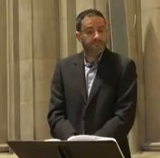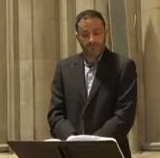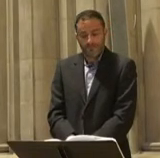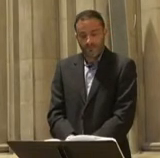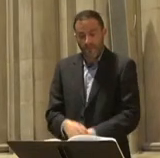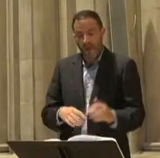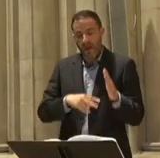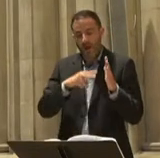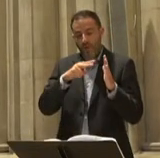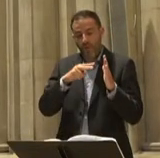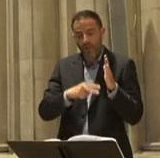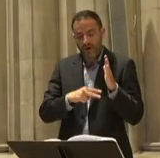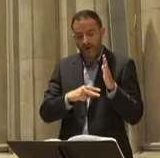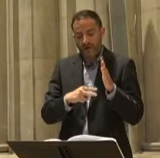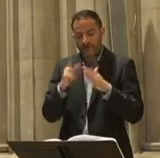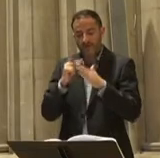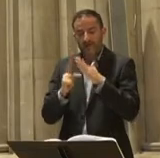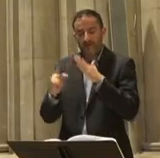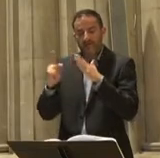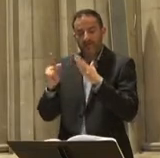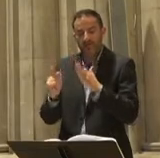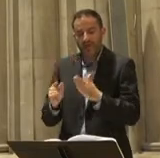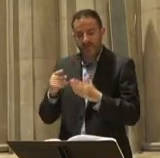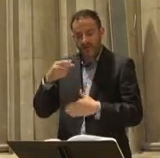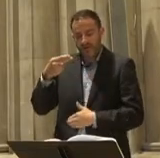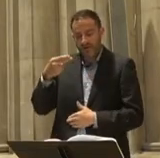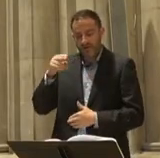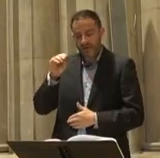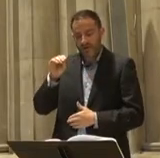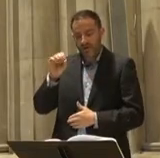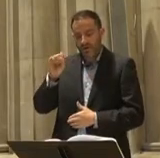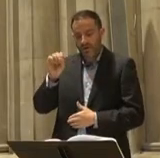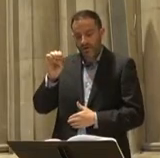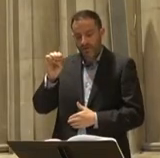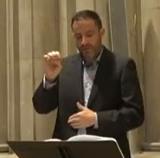A reading from the prophet Hosea.